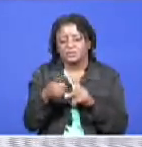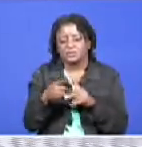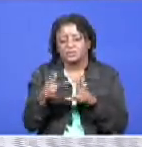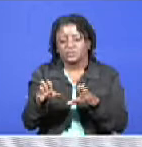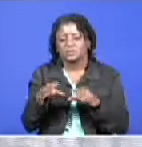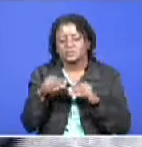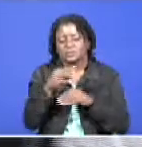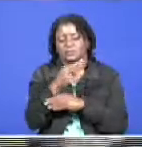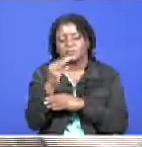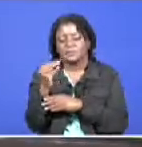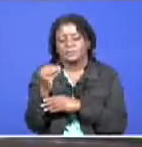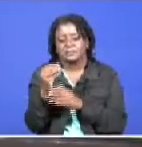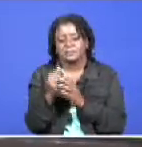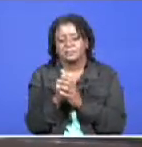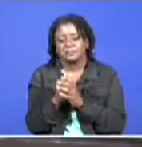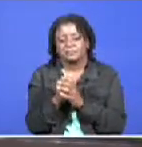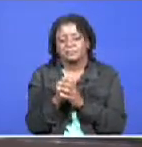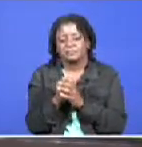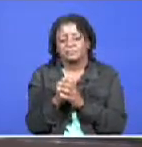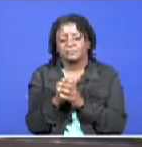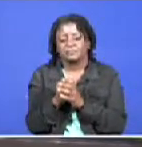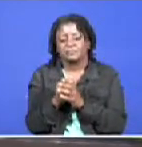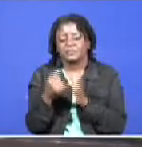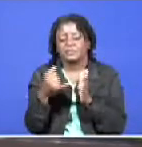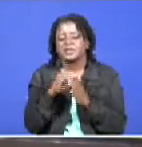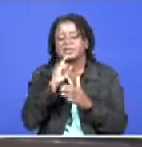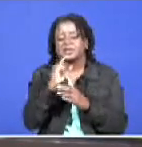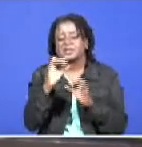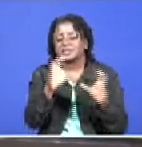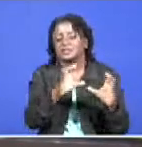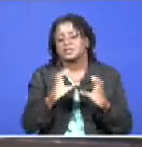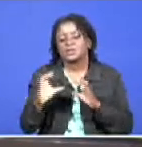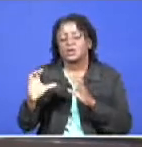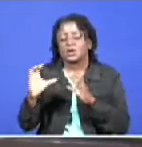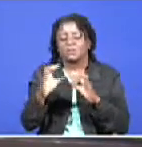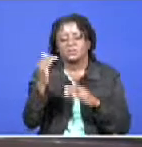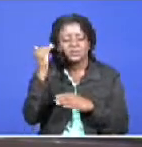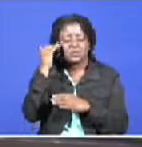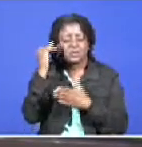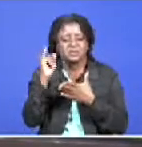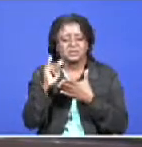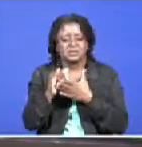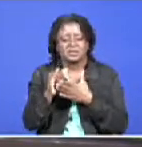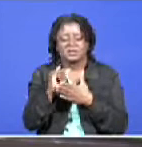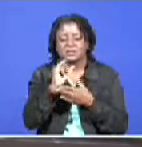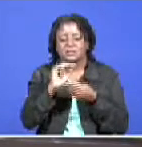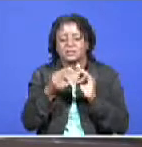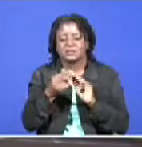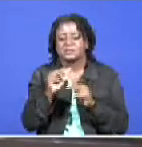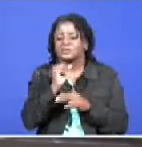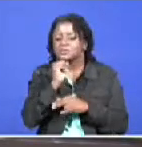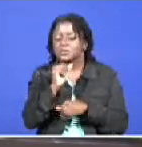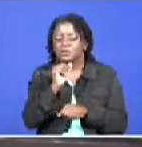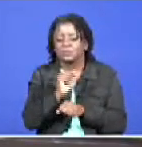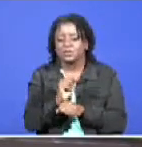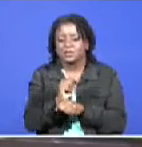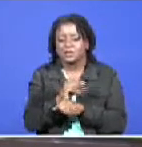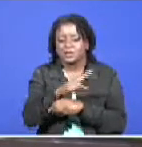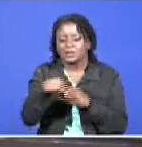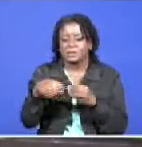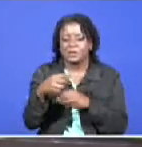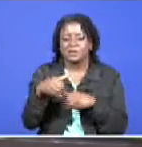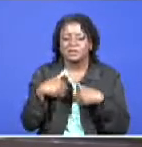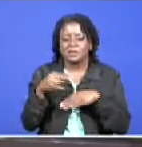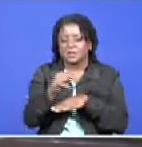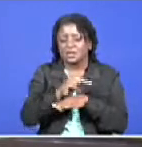them. It is common knowledge that the unemployment of our nation's youth, especially